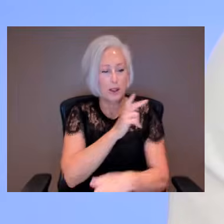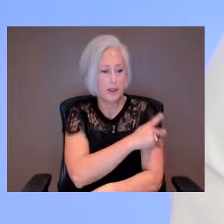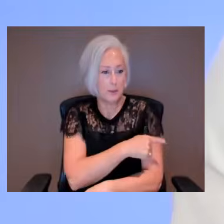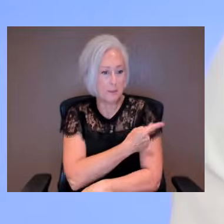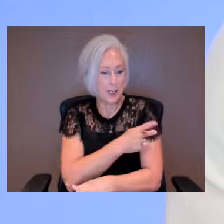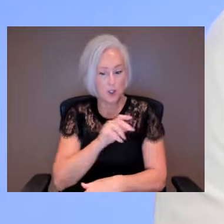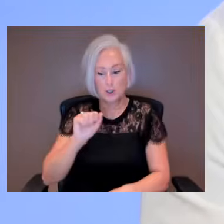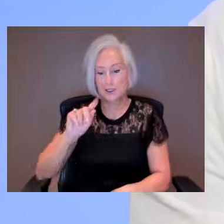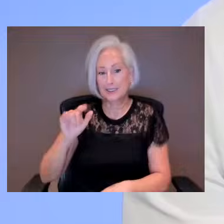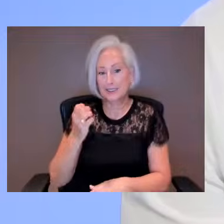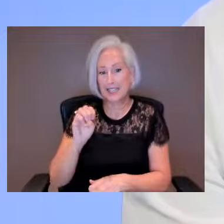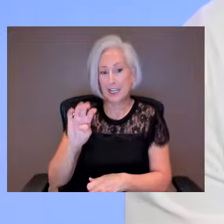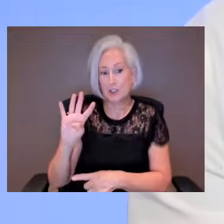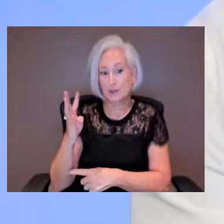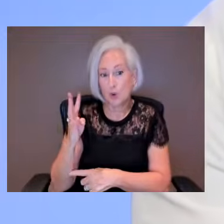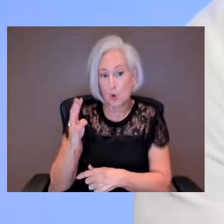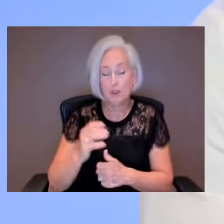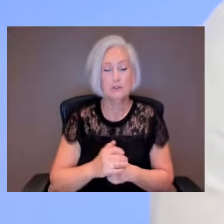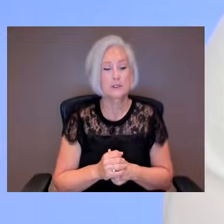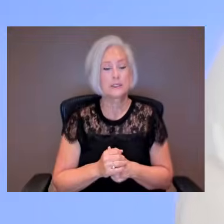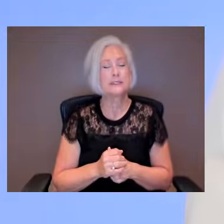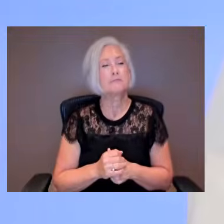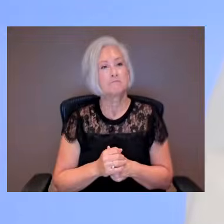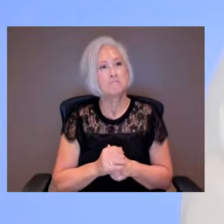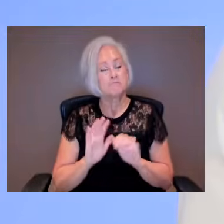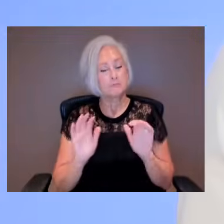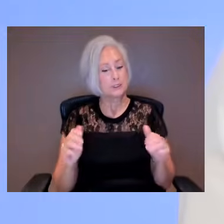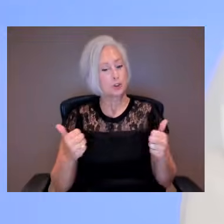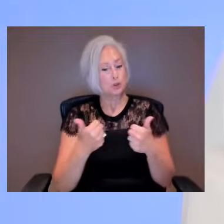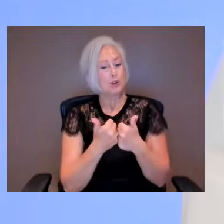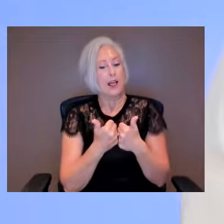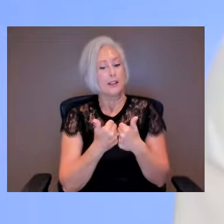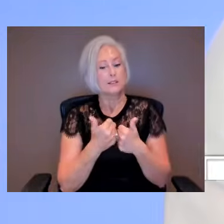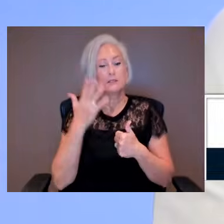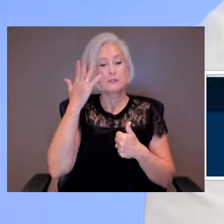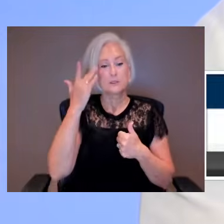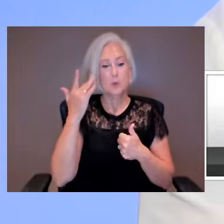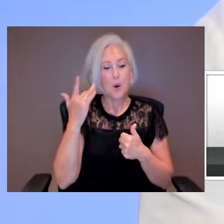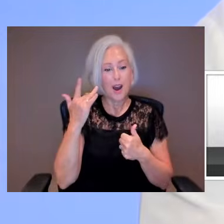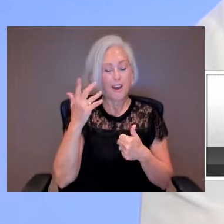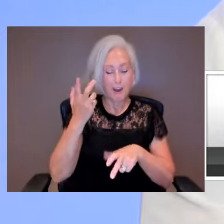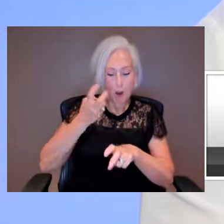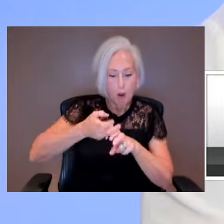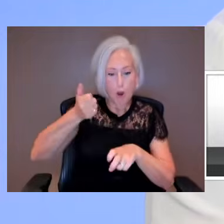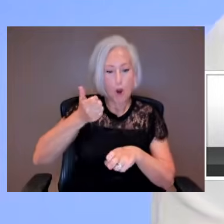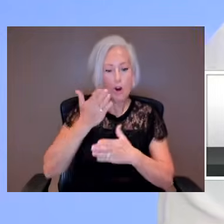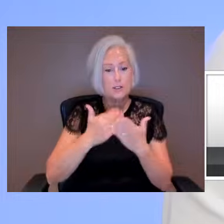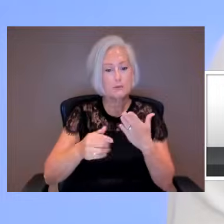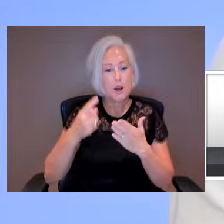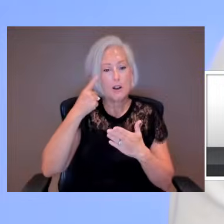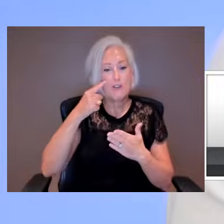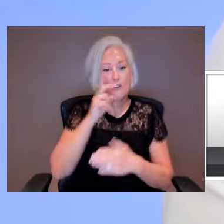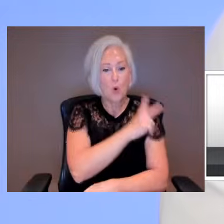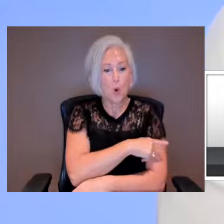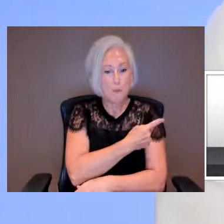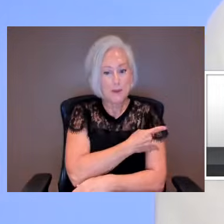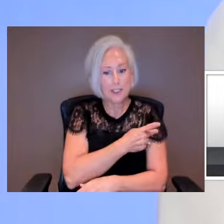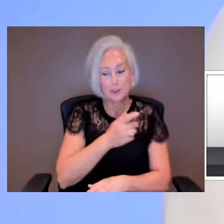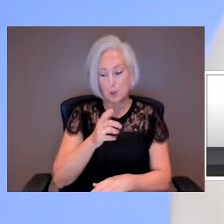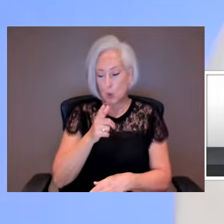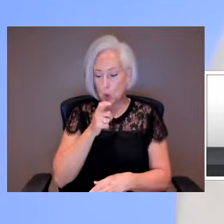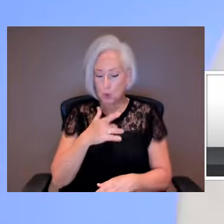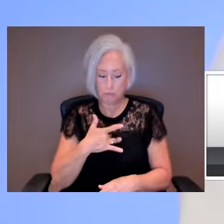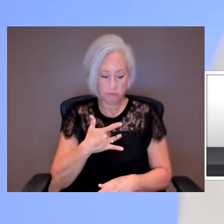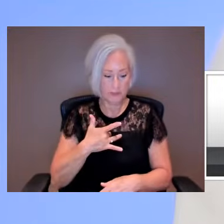challenging because I think that the hardest part for patients and hardest part for people with any anxious thoughts is the fear